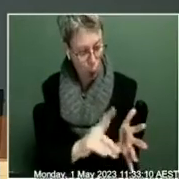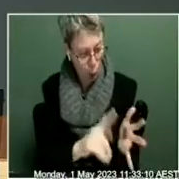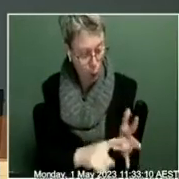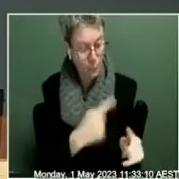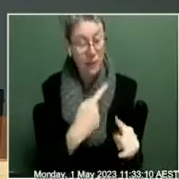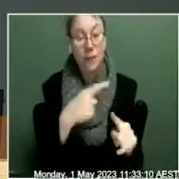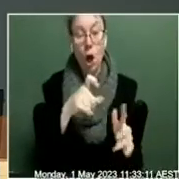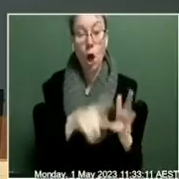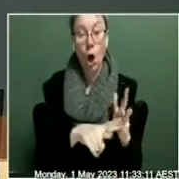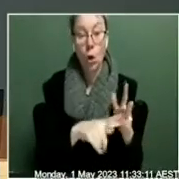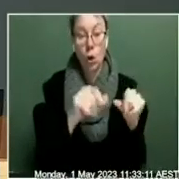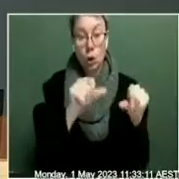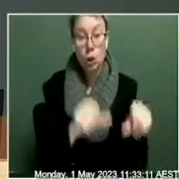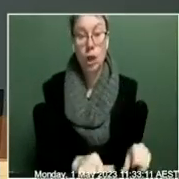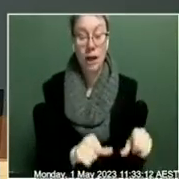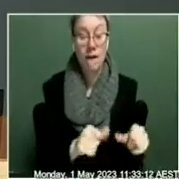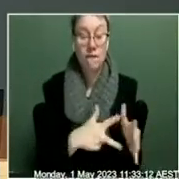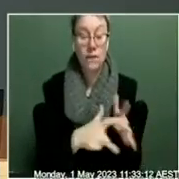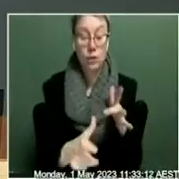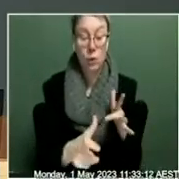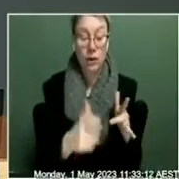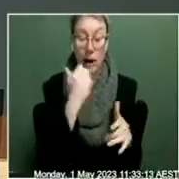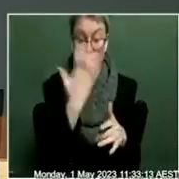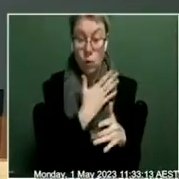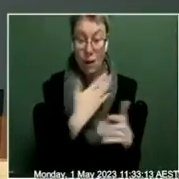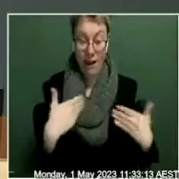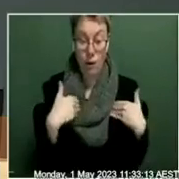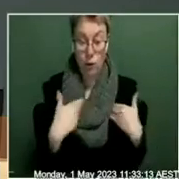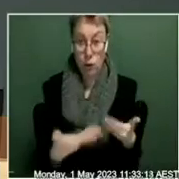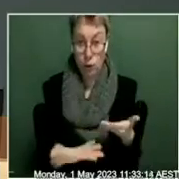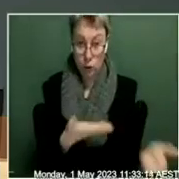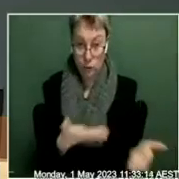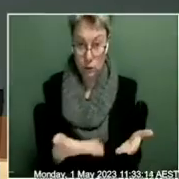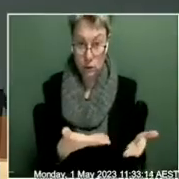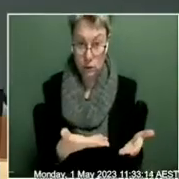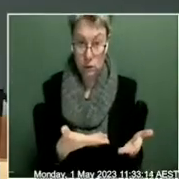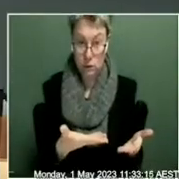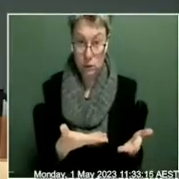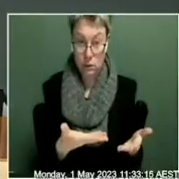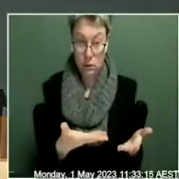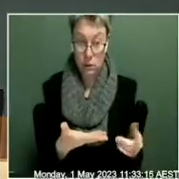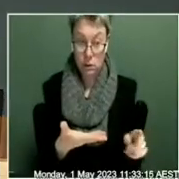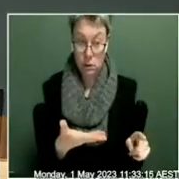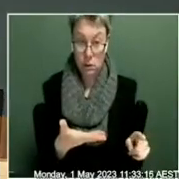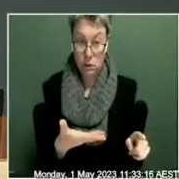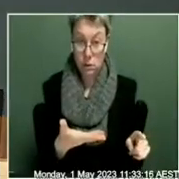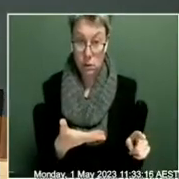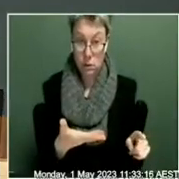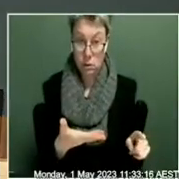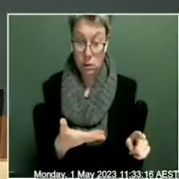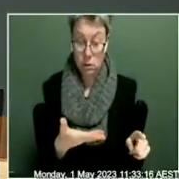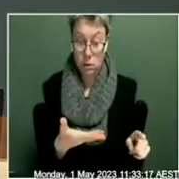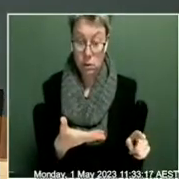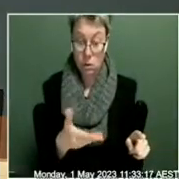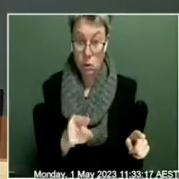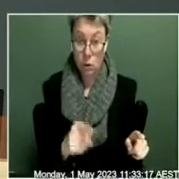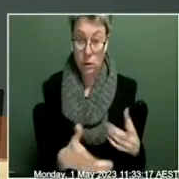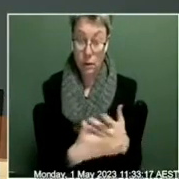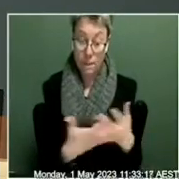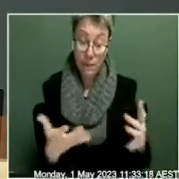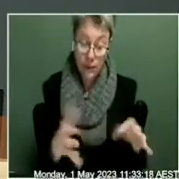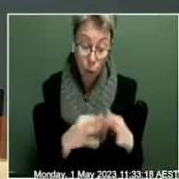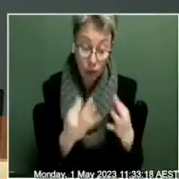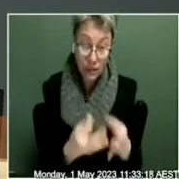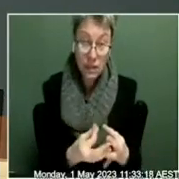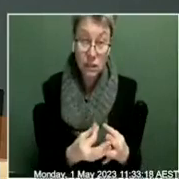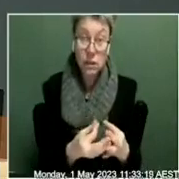or CEOs of these large organisations or organisations that represent our people, what authority do they have in these forums?